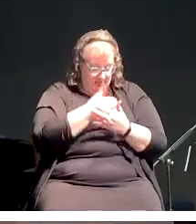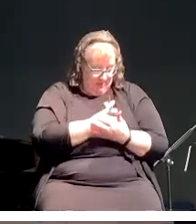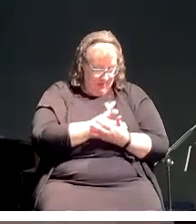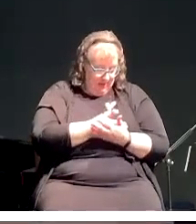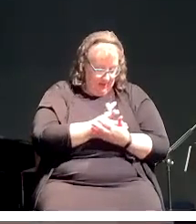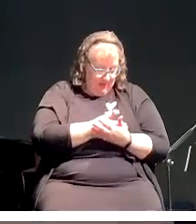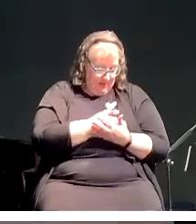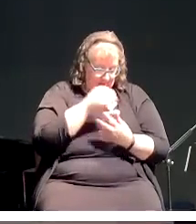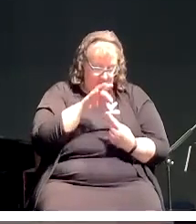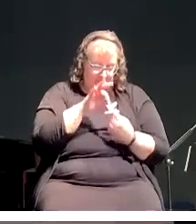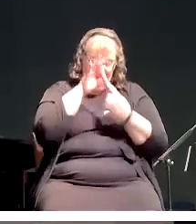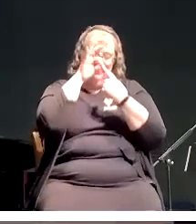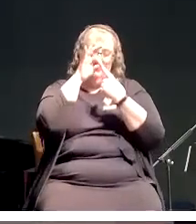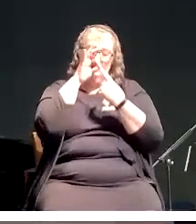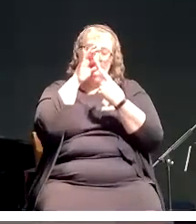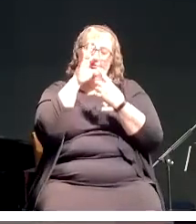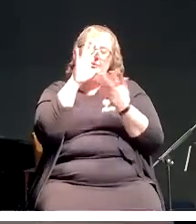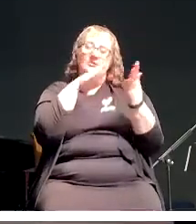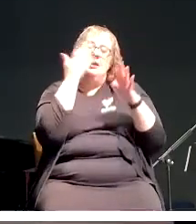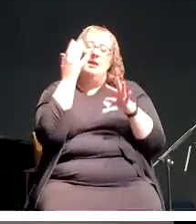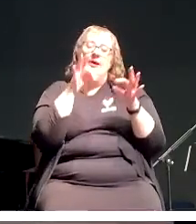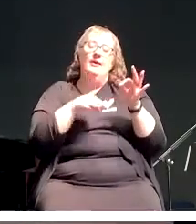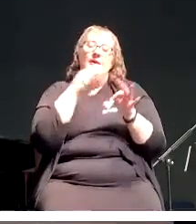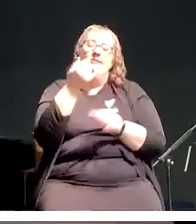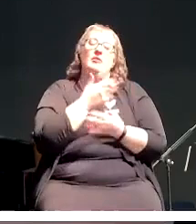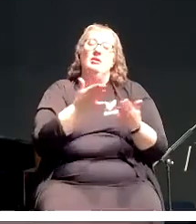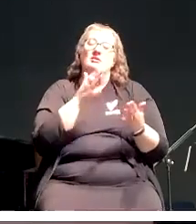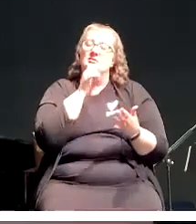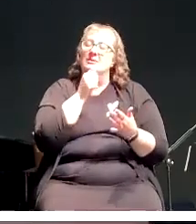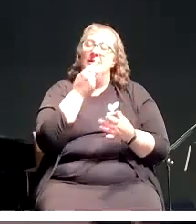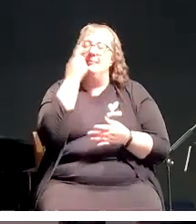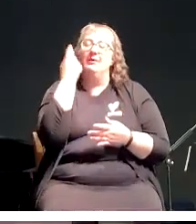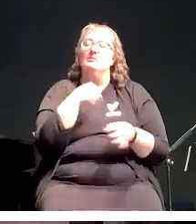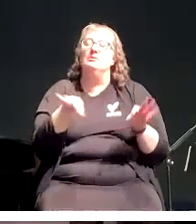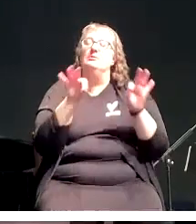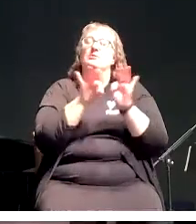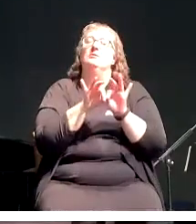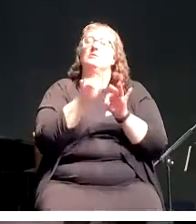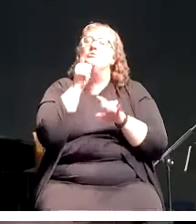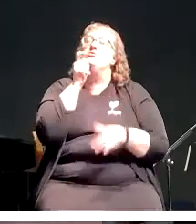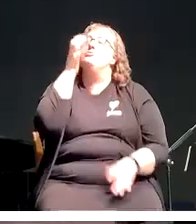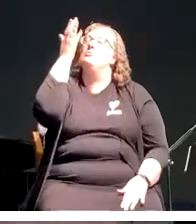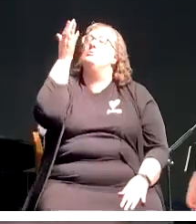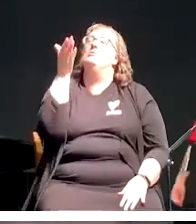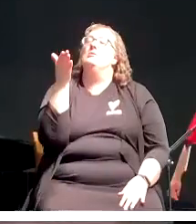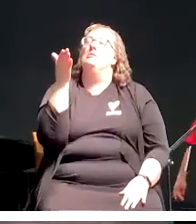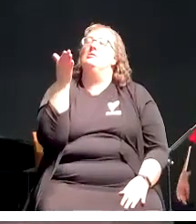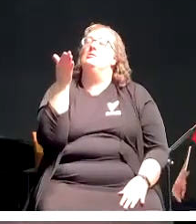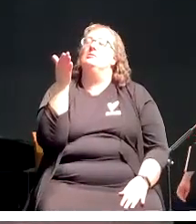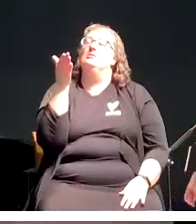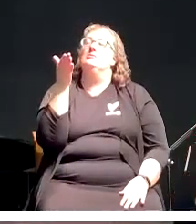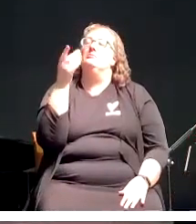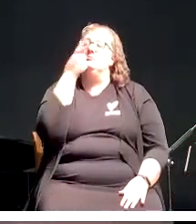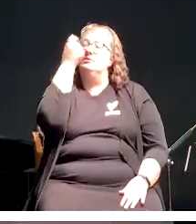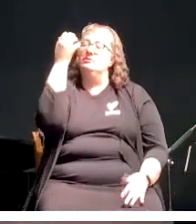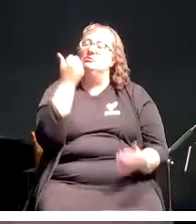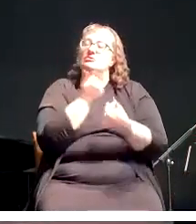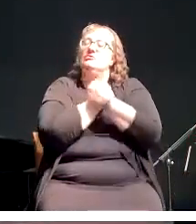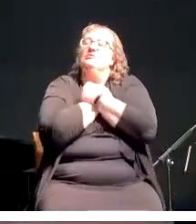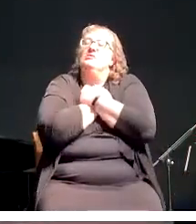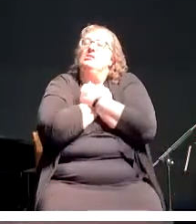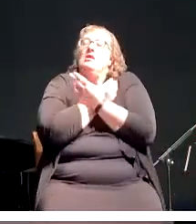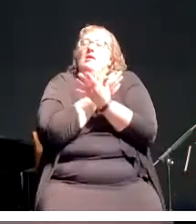to choosing to die for us, not because we deserve it, all because of who You are, just because You love us that